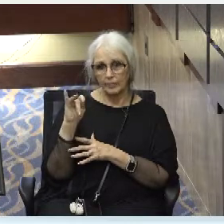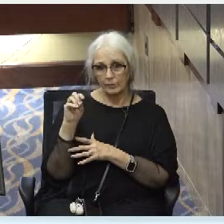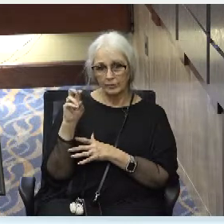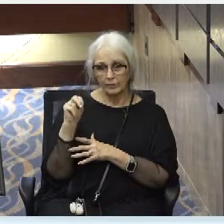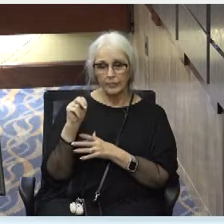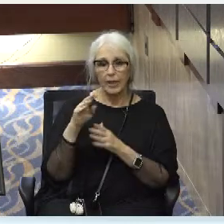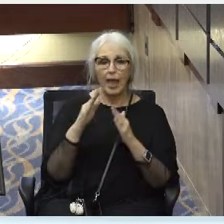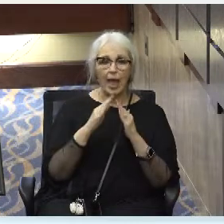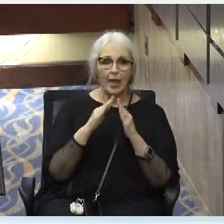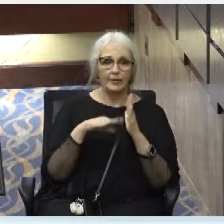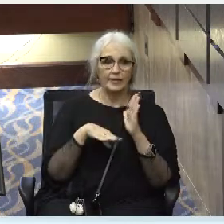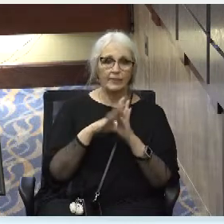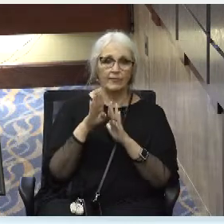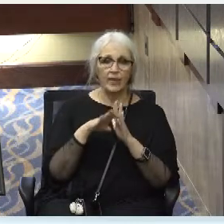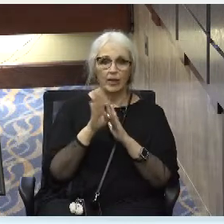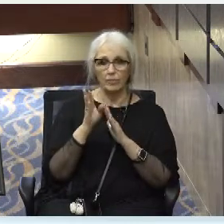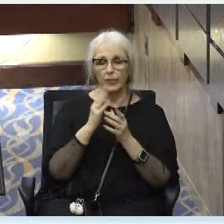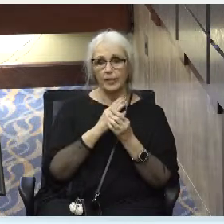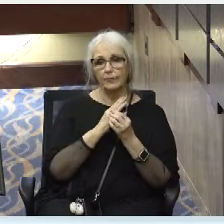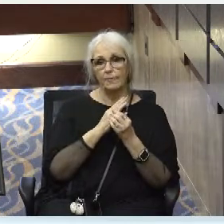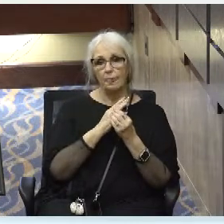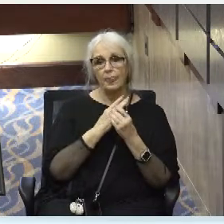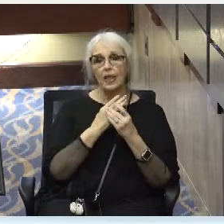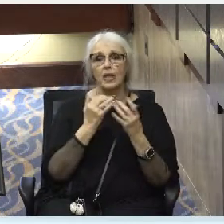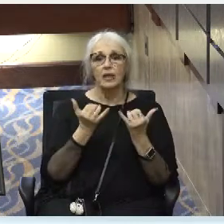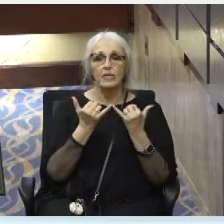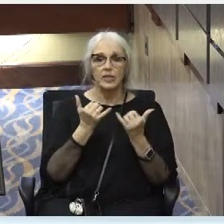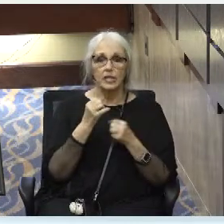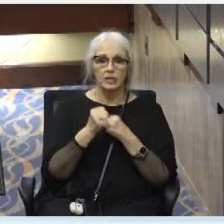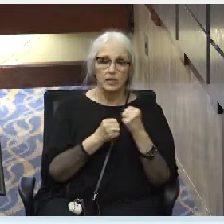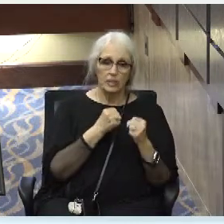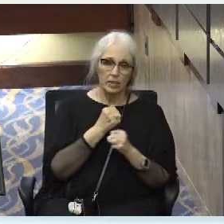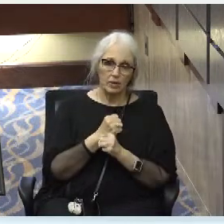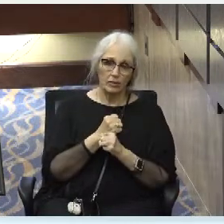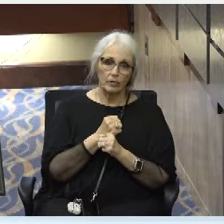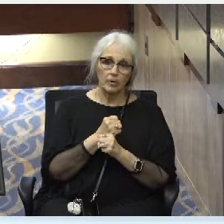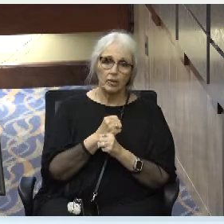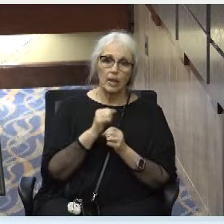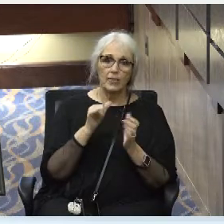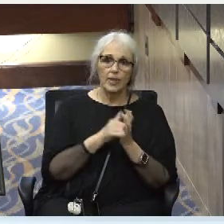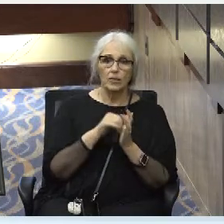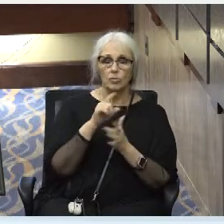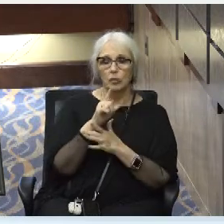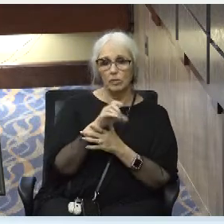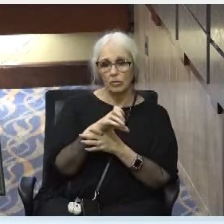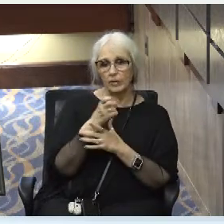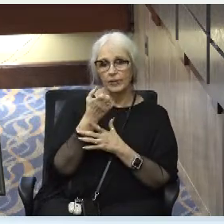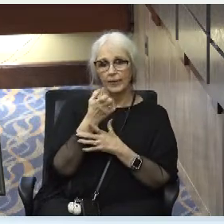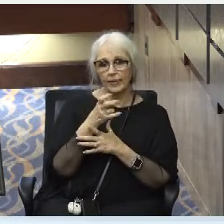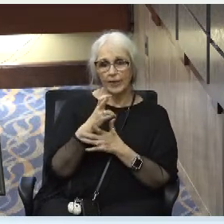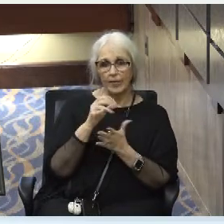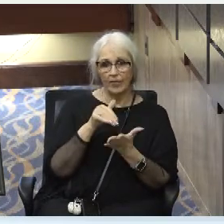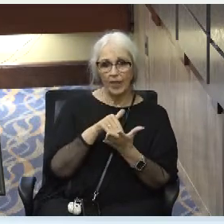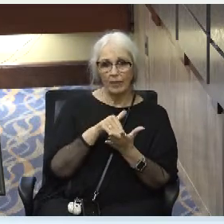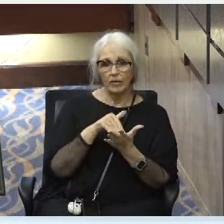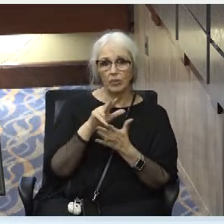development organizations. This year, that set aside amount is